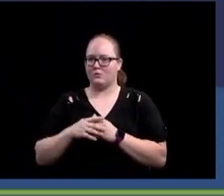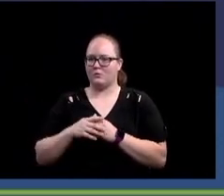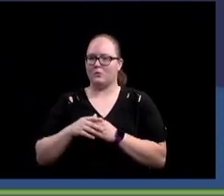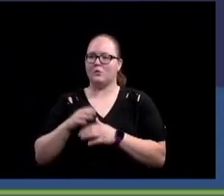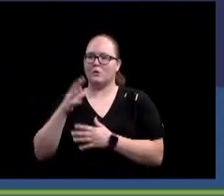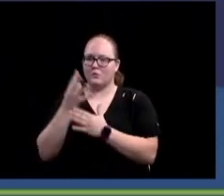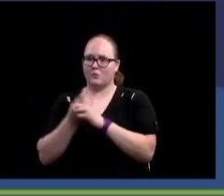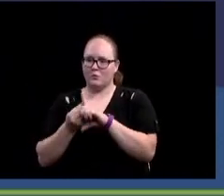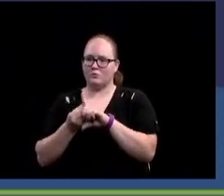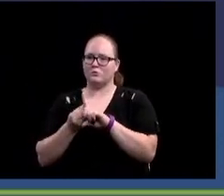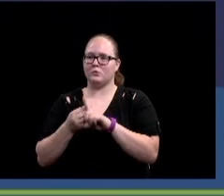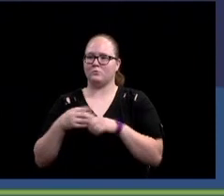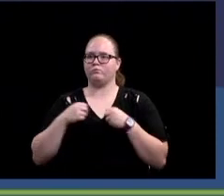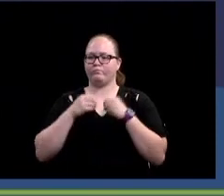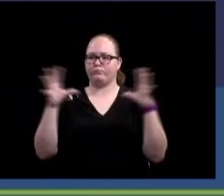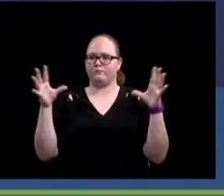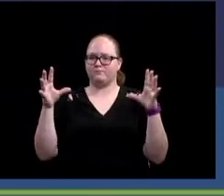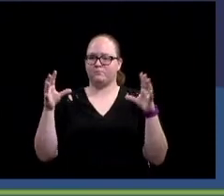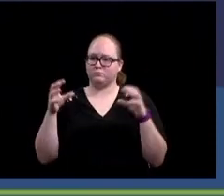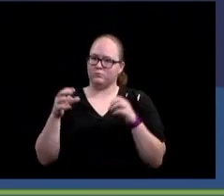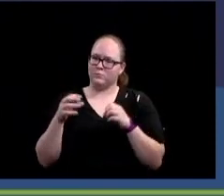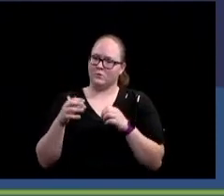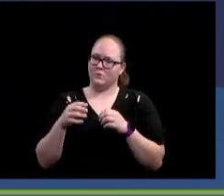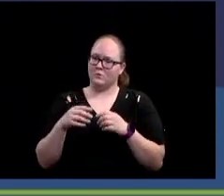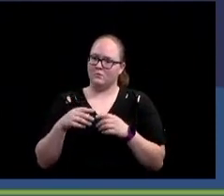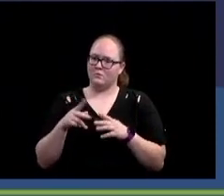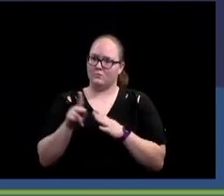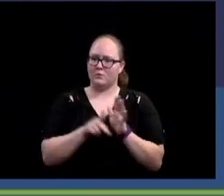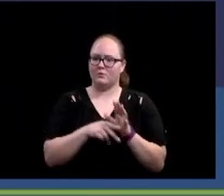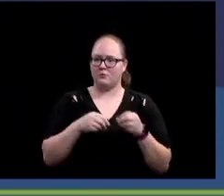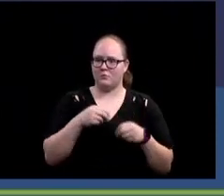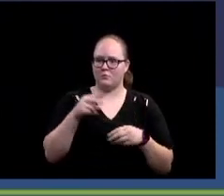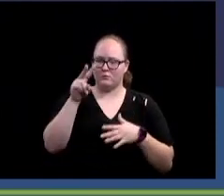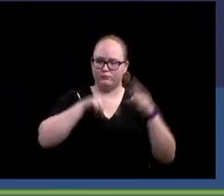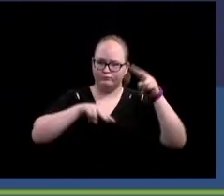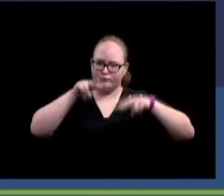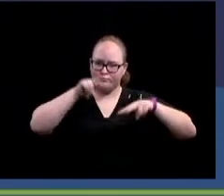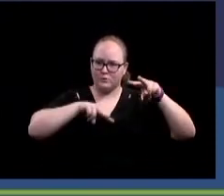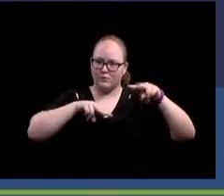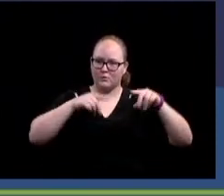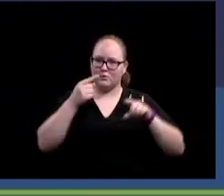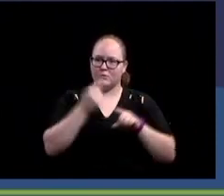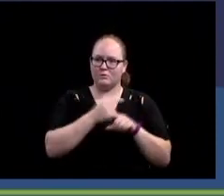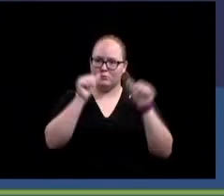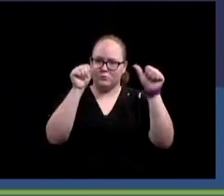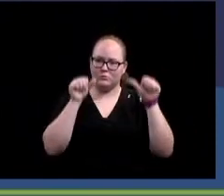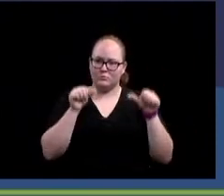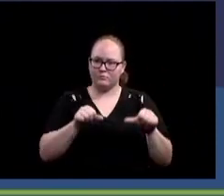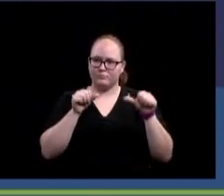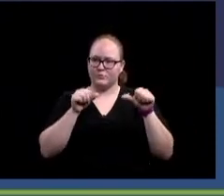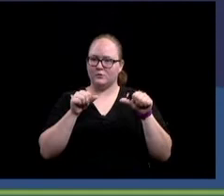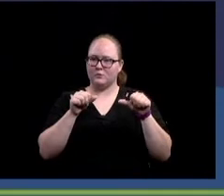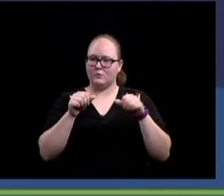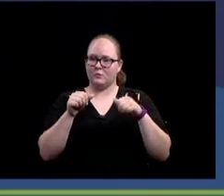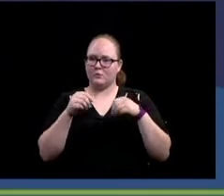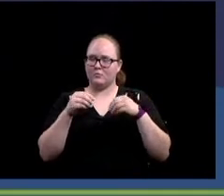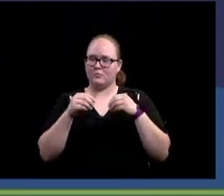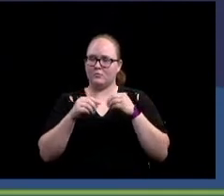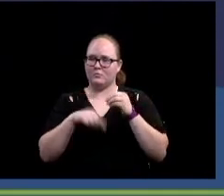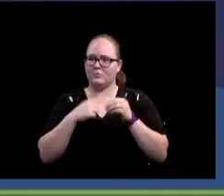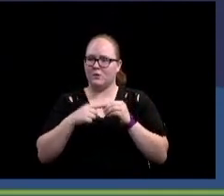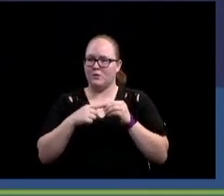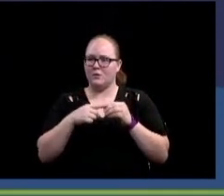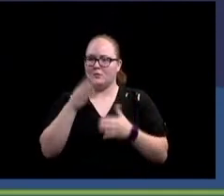for public review and regularly post on the department's website information about stops, summonses, arrests, reported crime, and other law